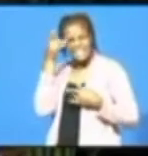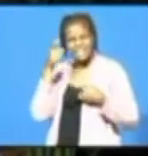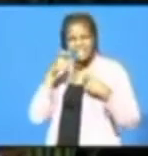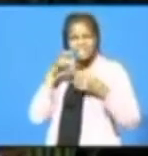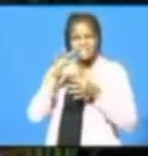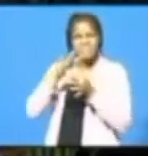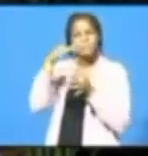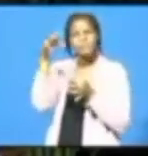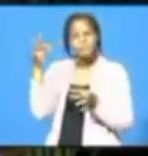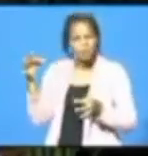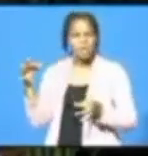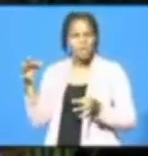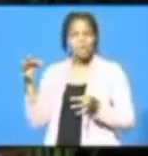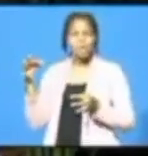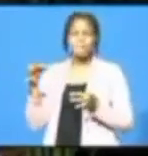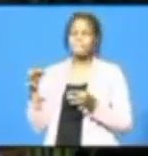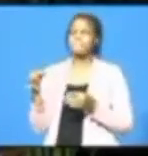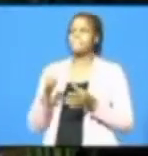The person